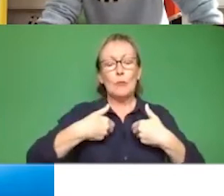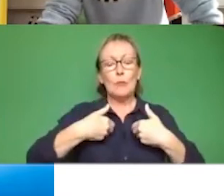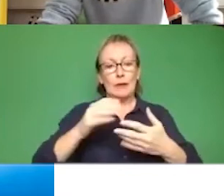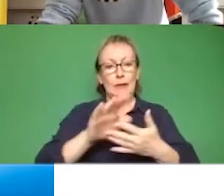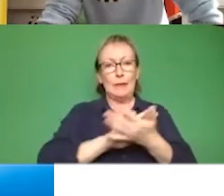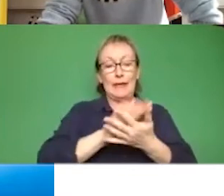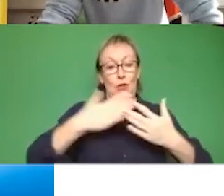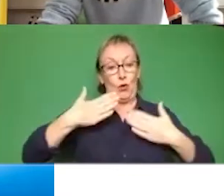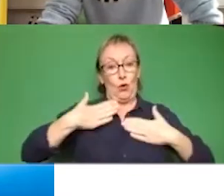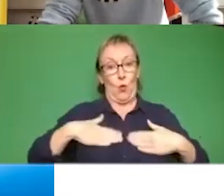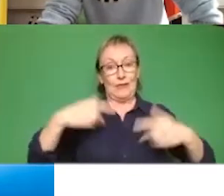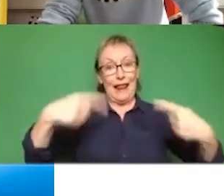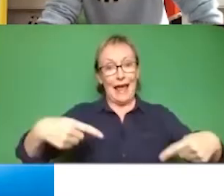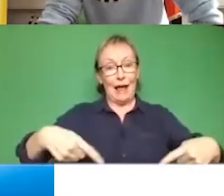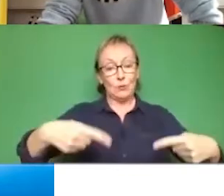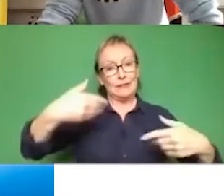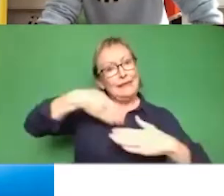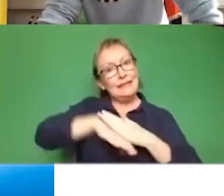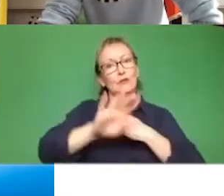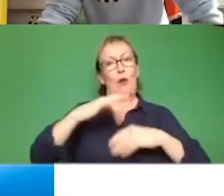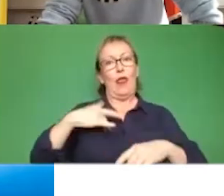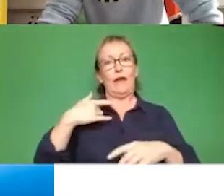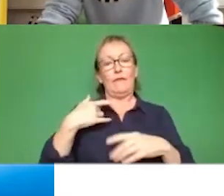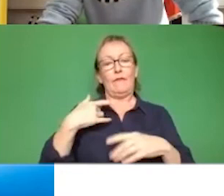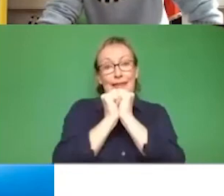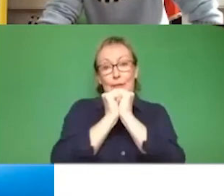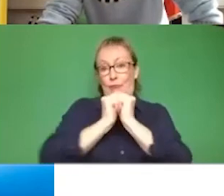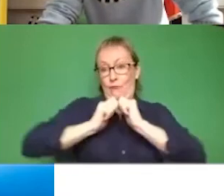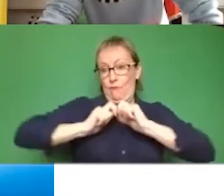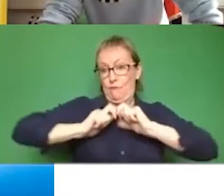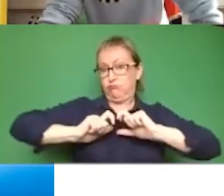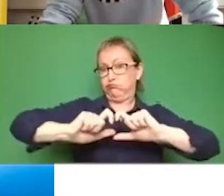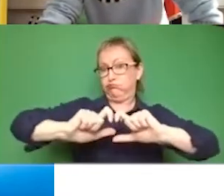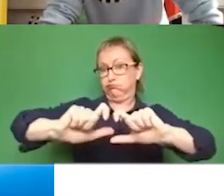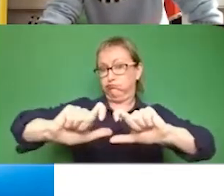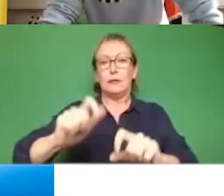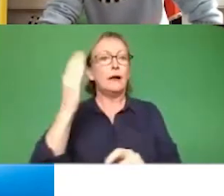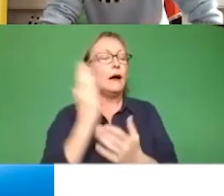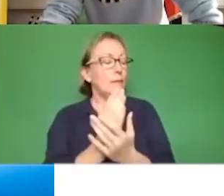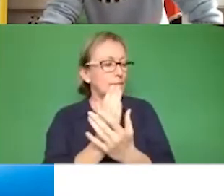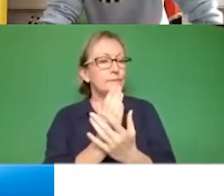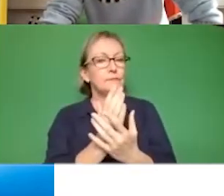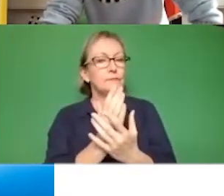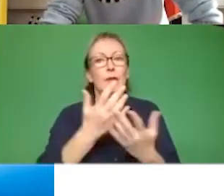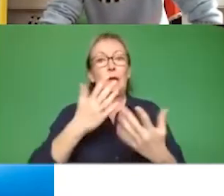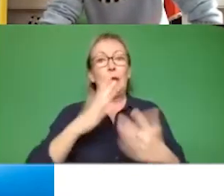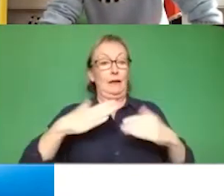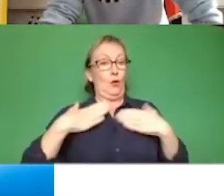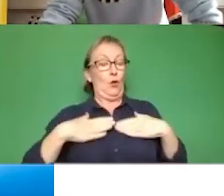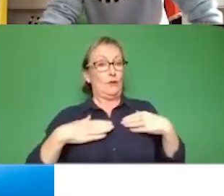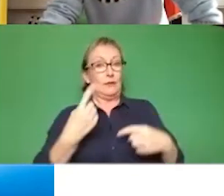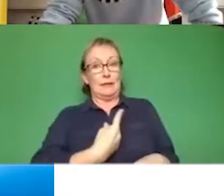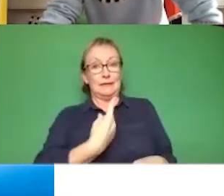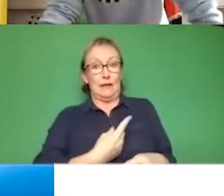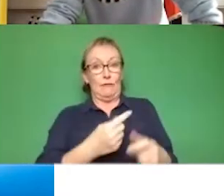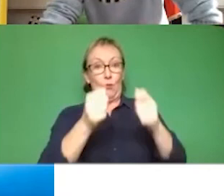they're very much part of, you know, they're to be treasured. Absolutely. I have clothes in my, you know, wardrobe that I've had